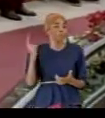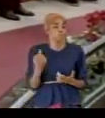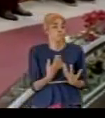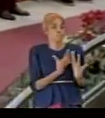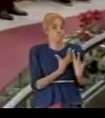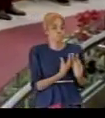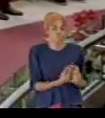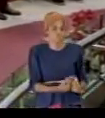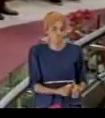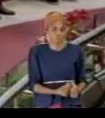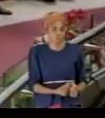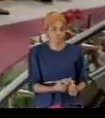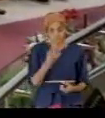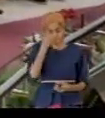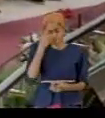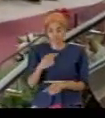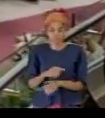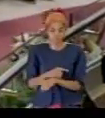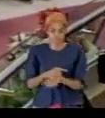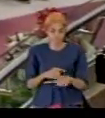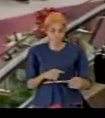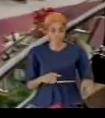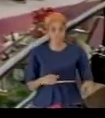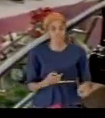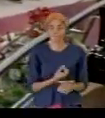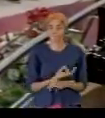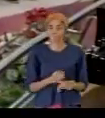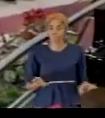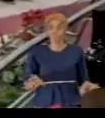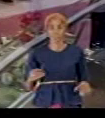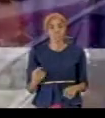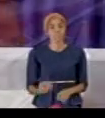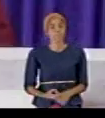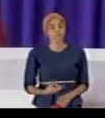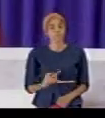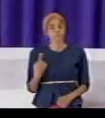for their freedom from eternal damnation.